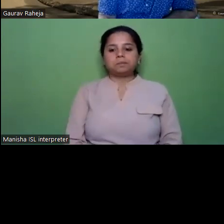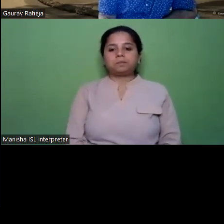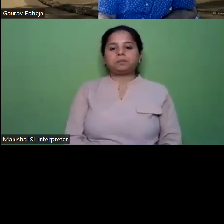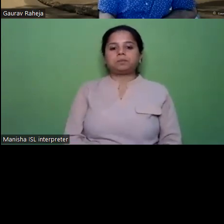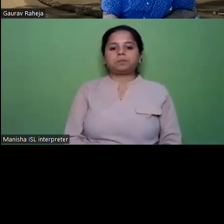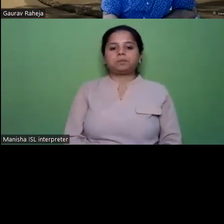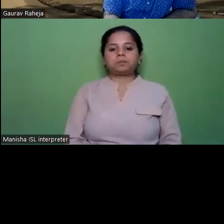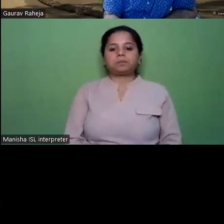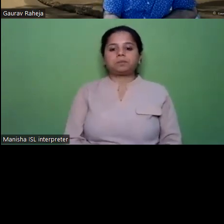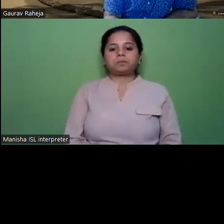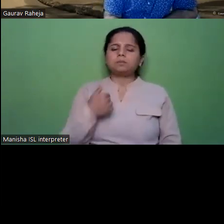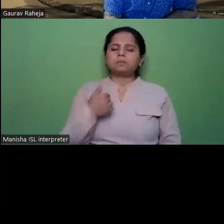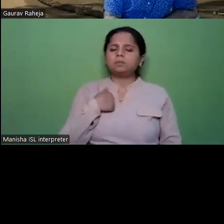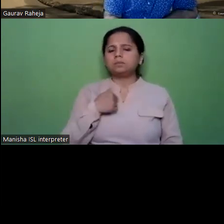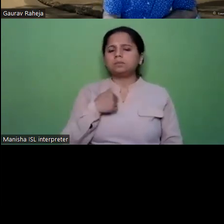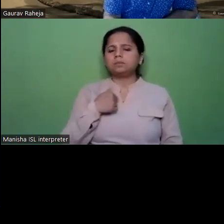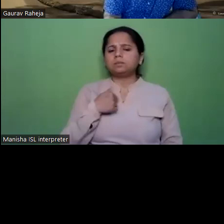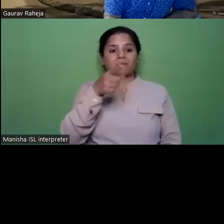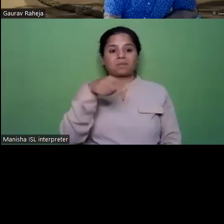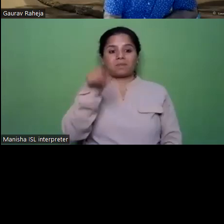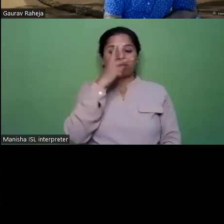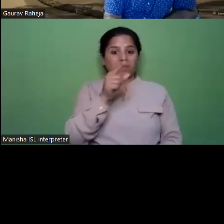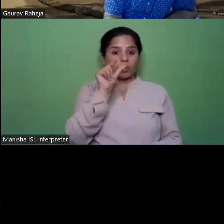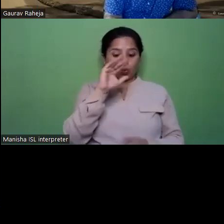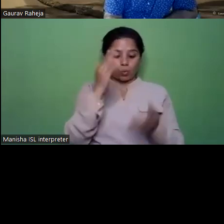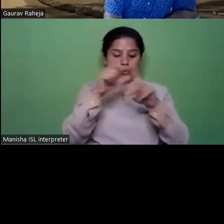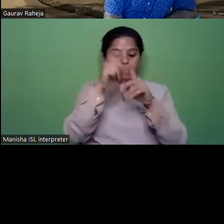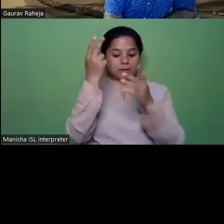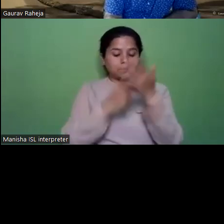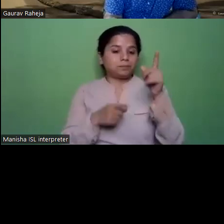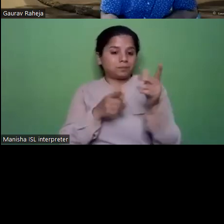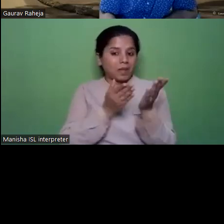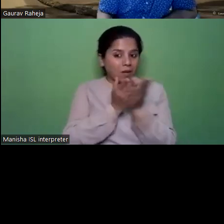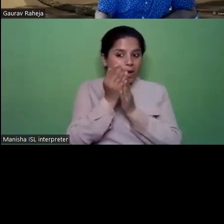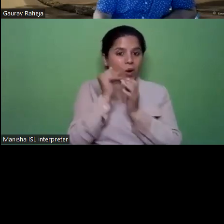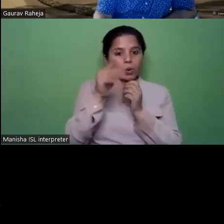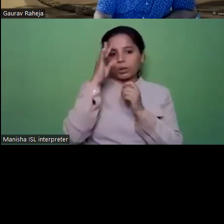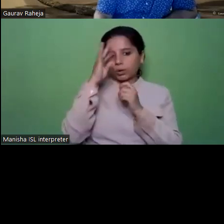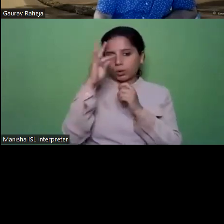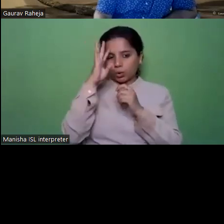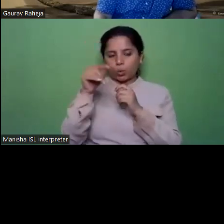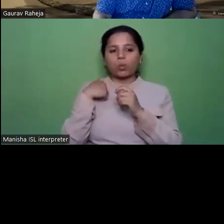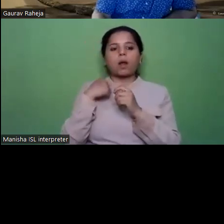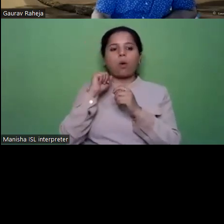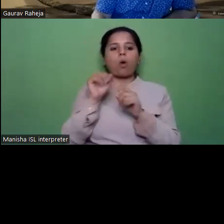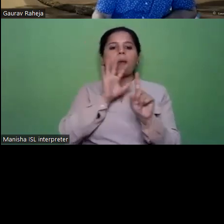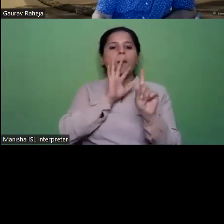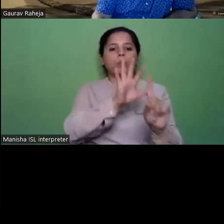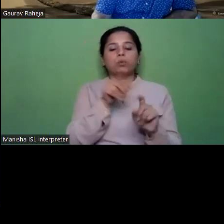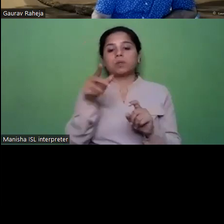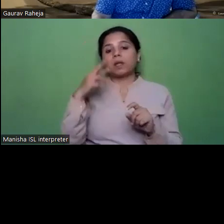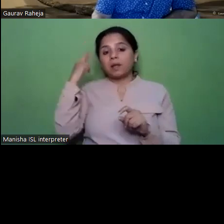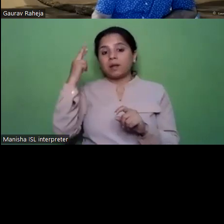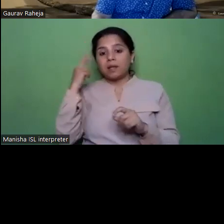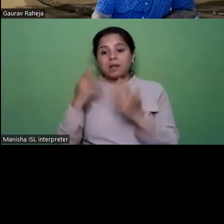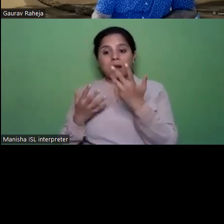So let me tell you, this is a way or a theory or an approach. Reasonable accommodation